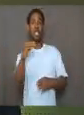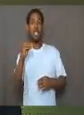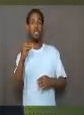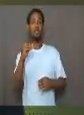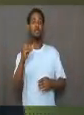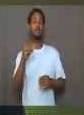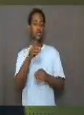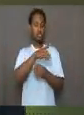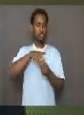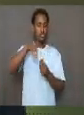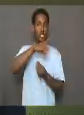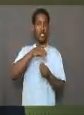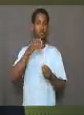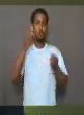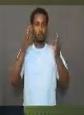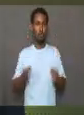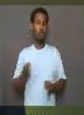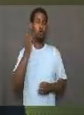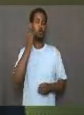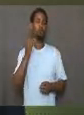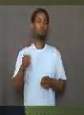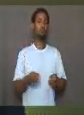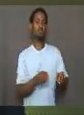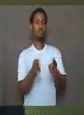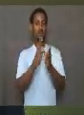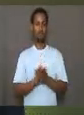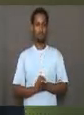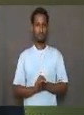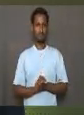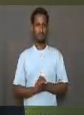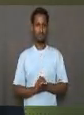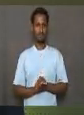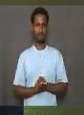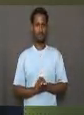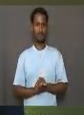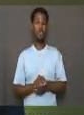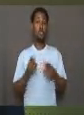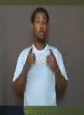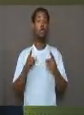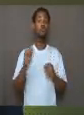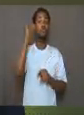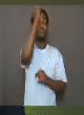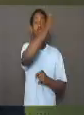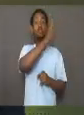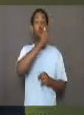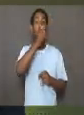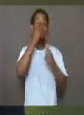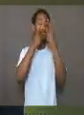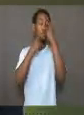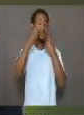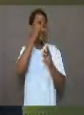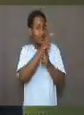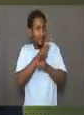court systems. You have also discussed the roles of Ethiopia's Ombudsman